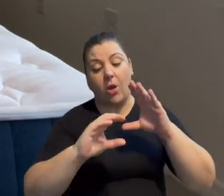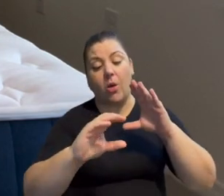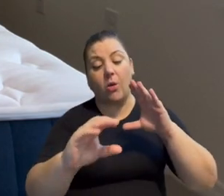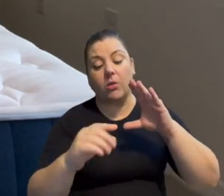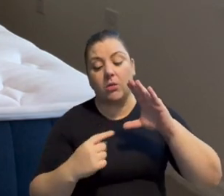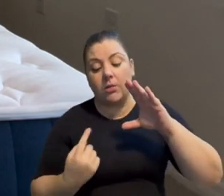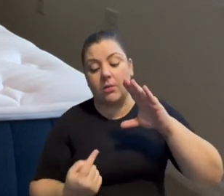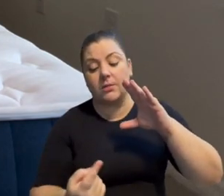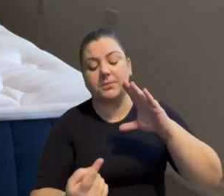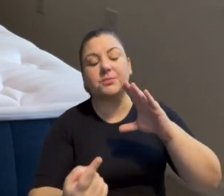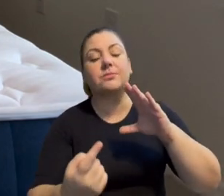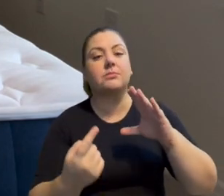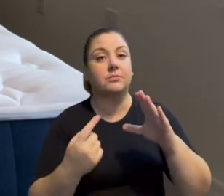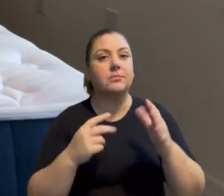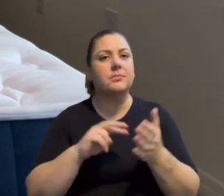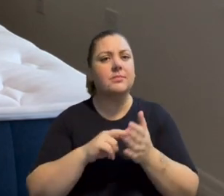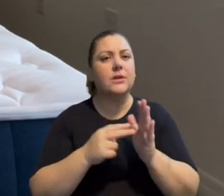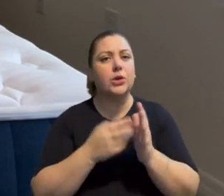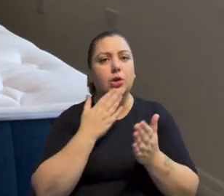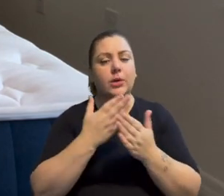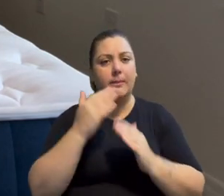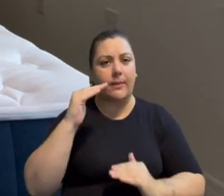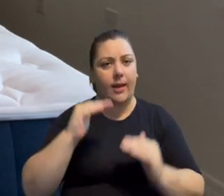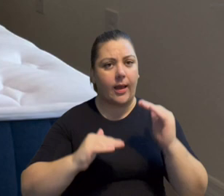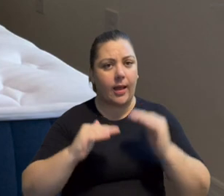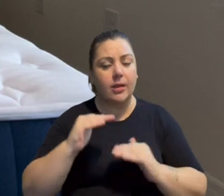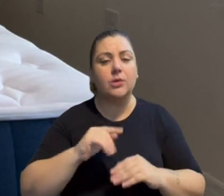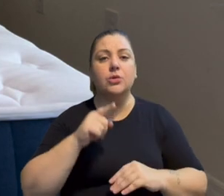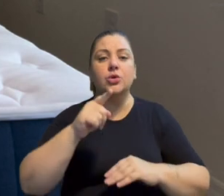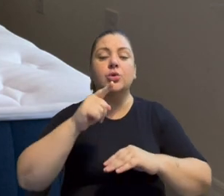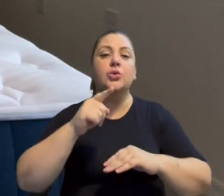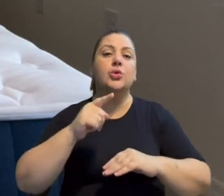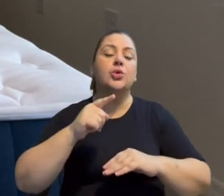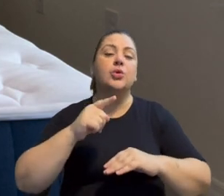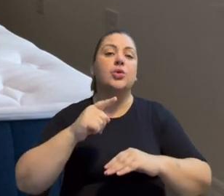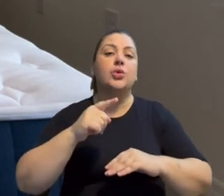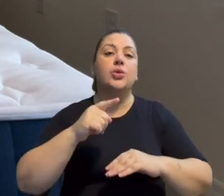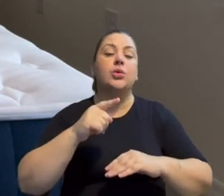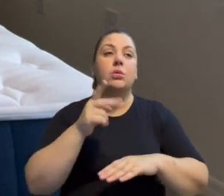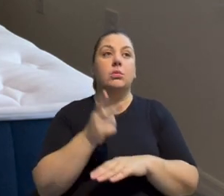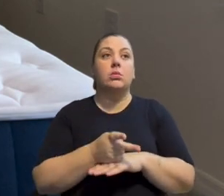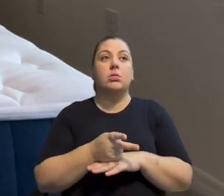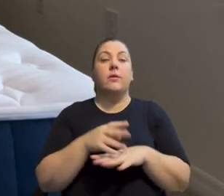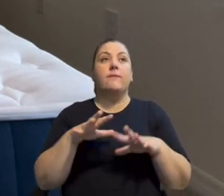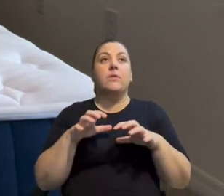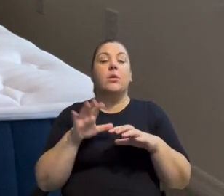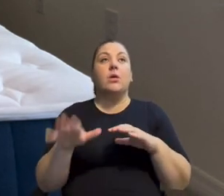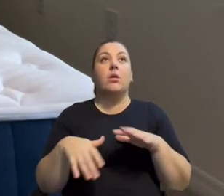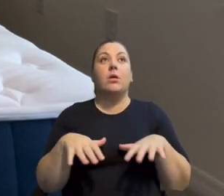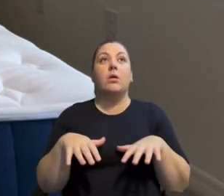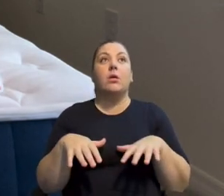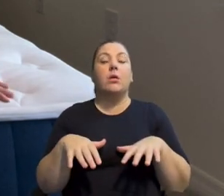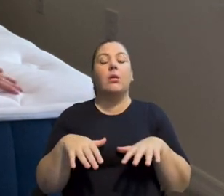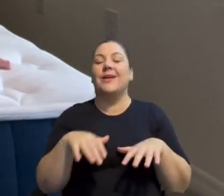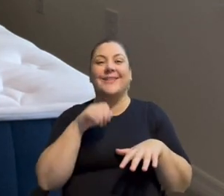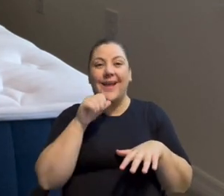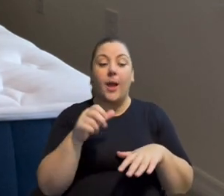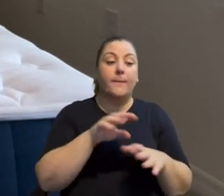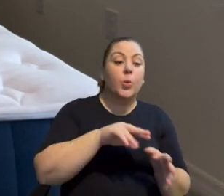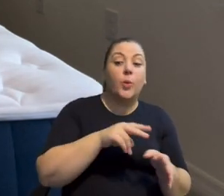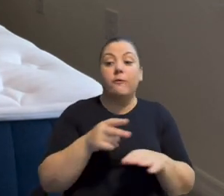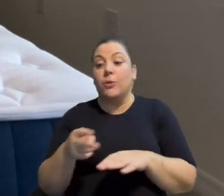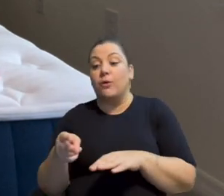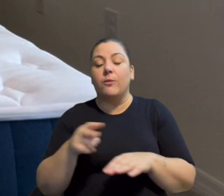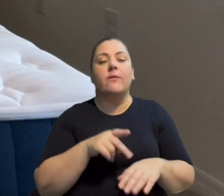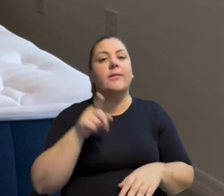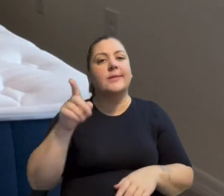still a bit of a bounce. So if you are a combo sleeper or you like to roll and you don't like to sink in the mattress, this will not give you